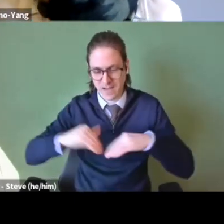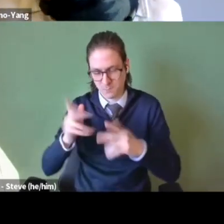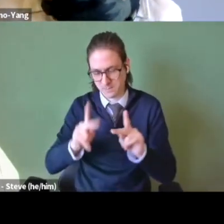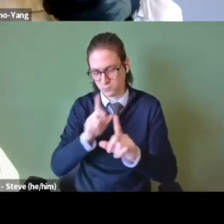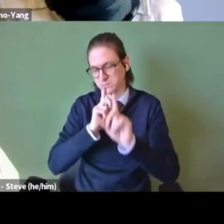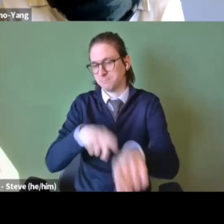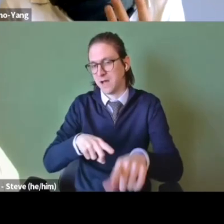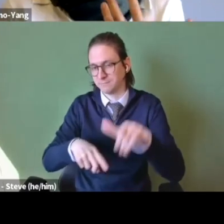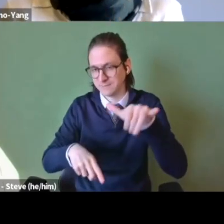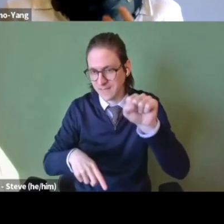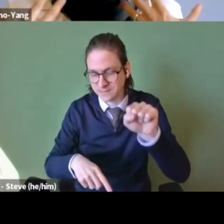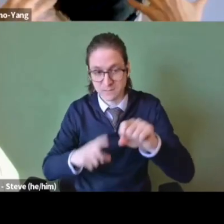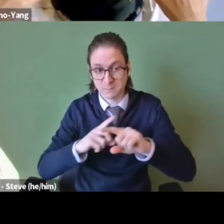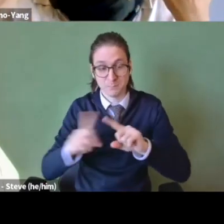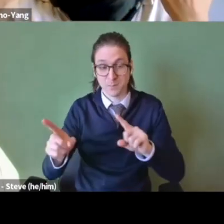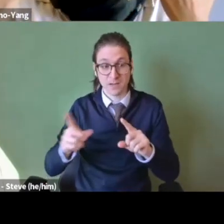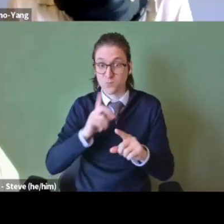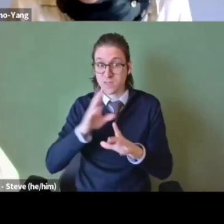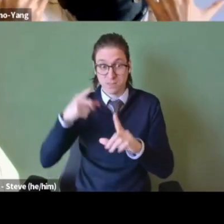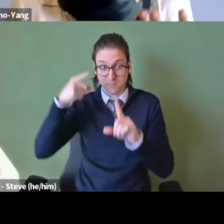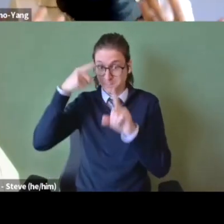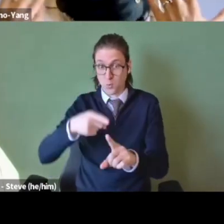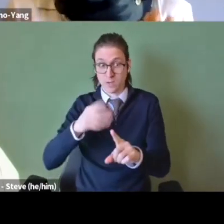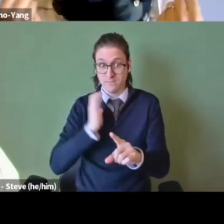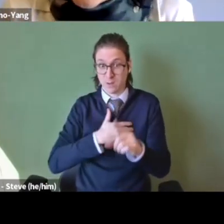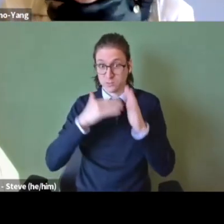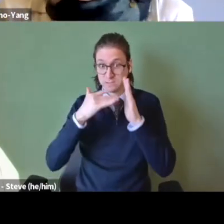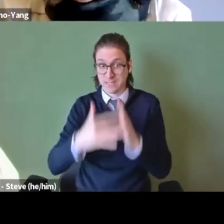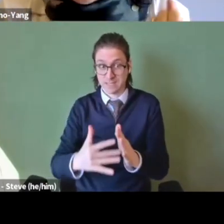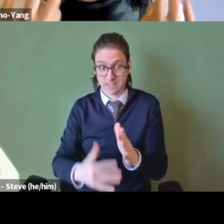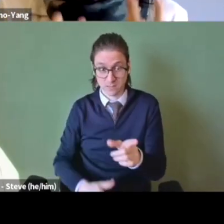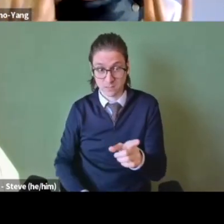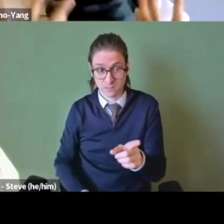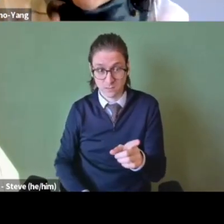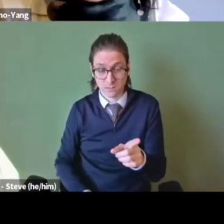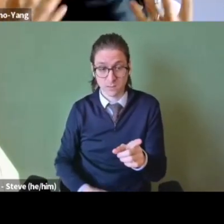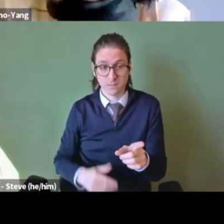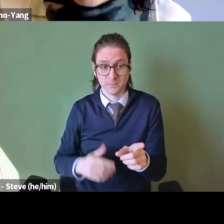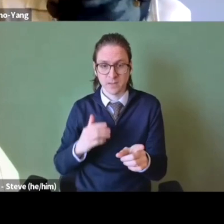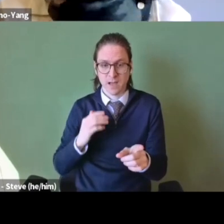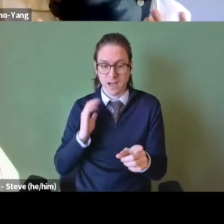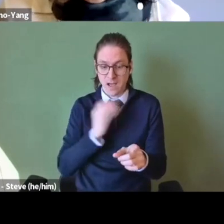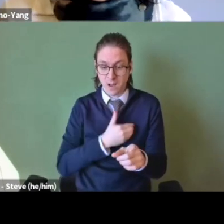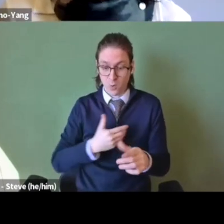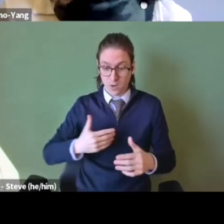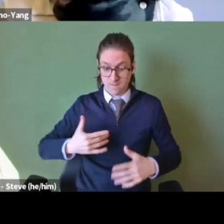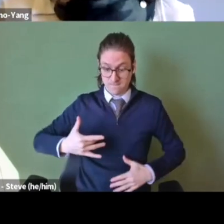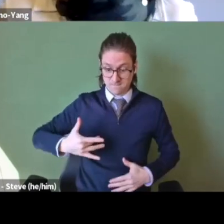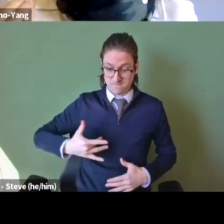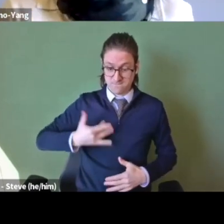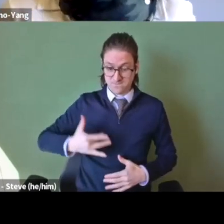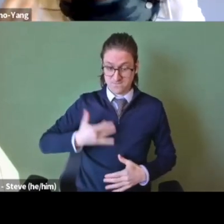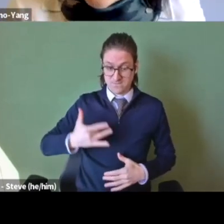is that our feeling of thinking about complex, powerful